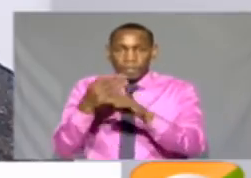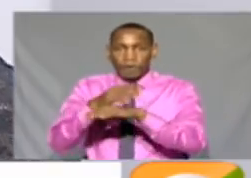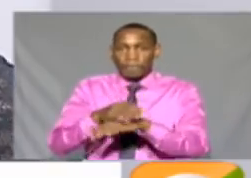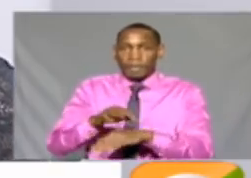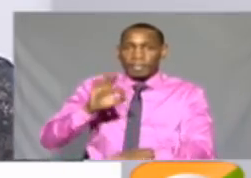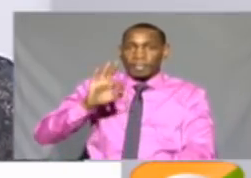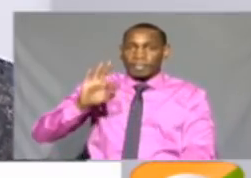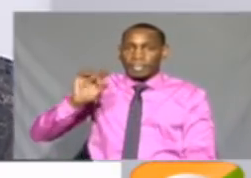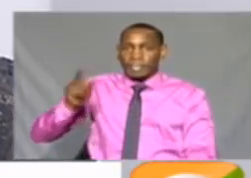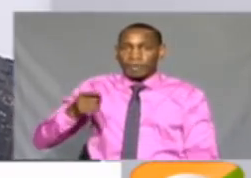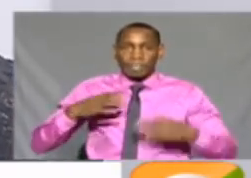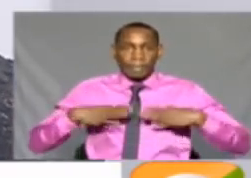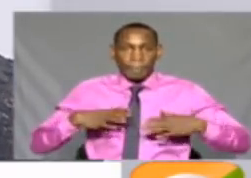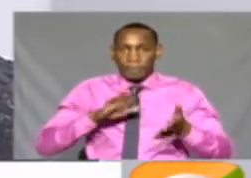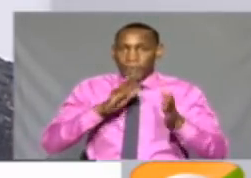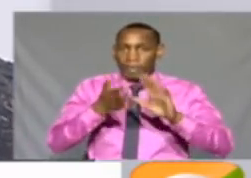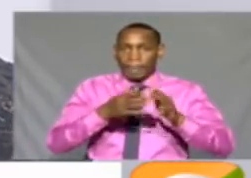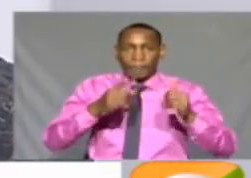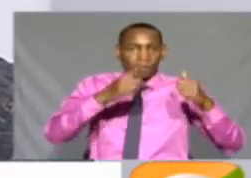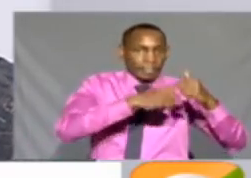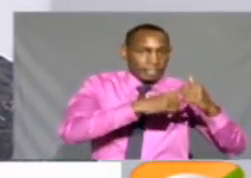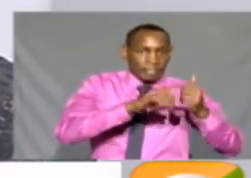day. About